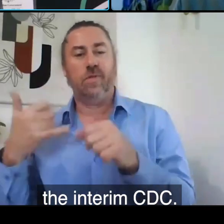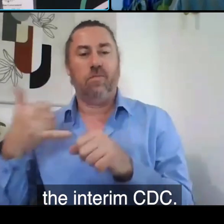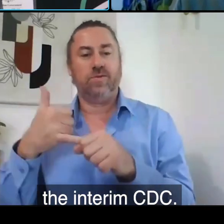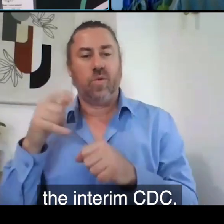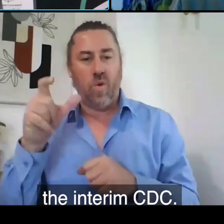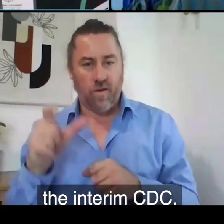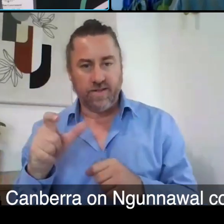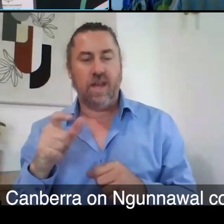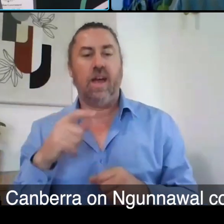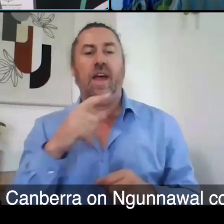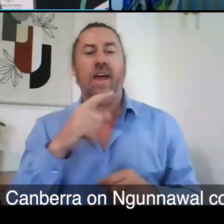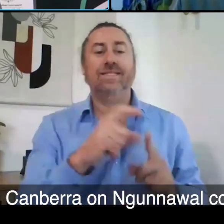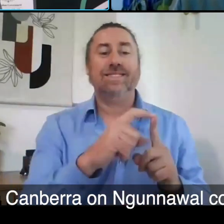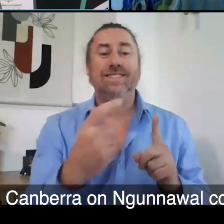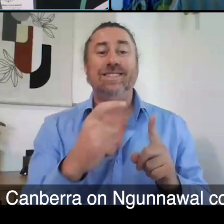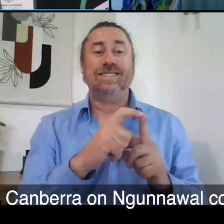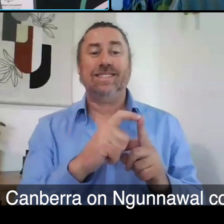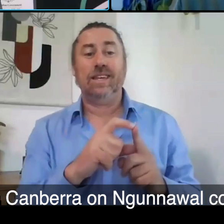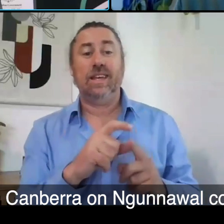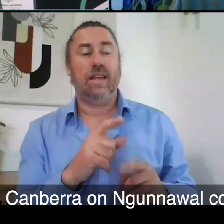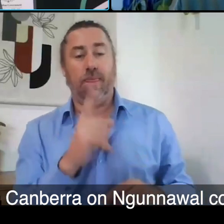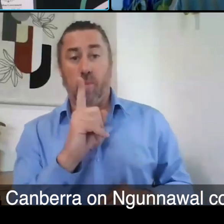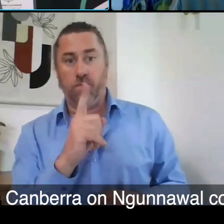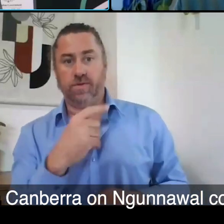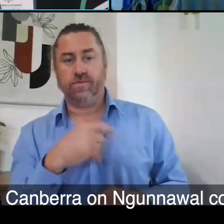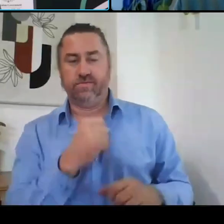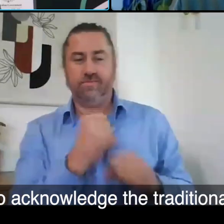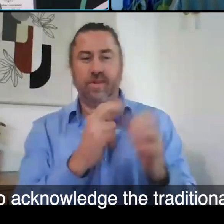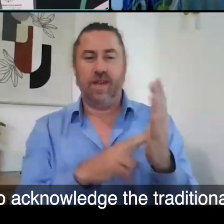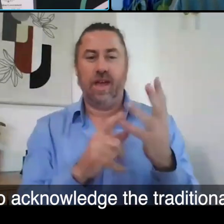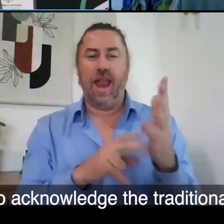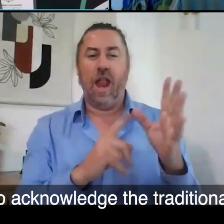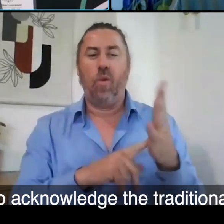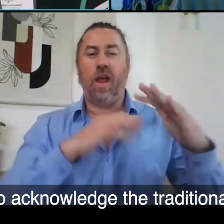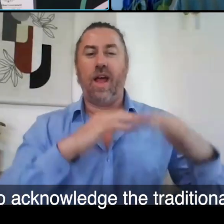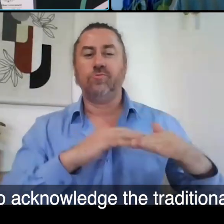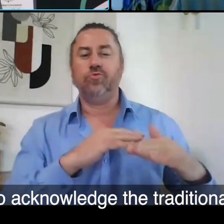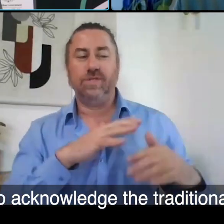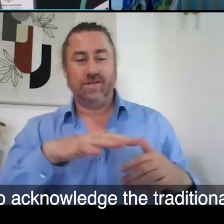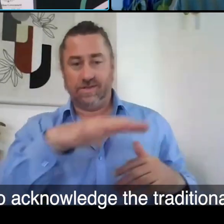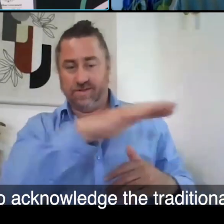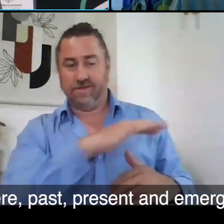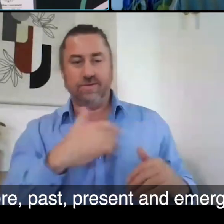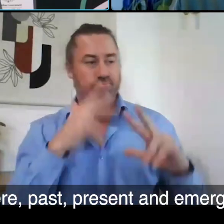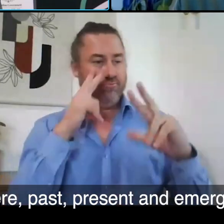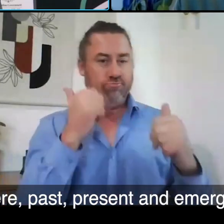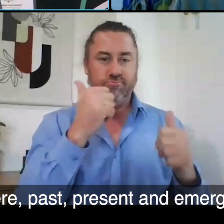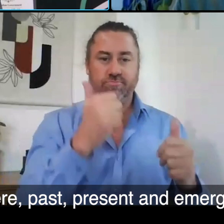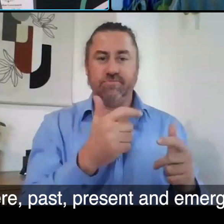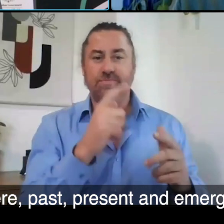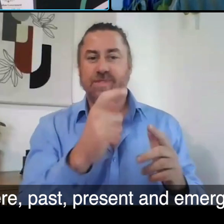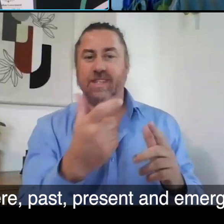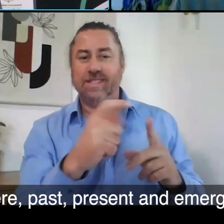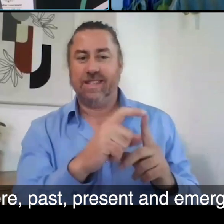interim CDC. I'm here in Canberra on Ngunnawal country, and I just want to acknowledge the traditional owners of this land